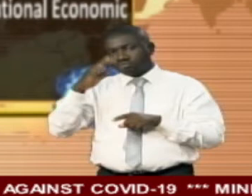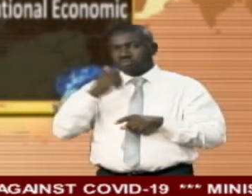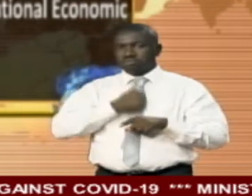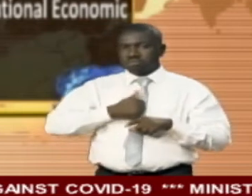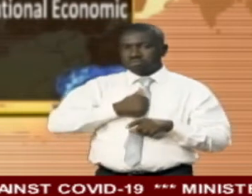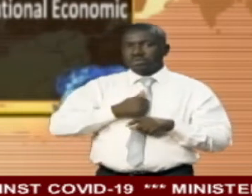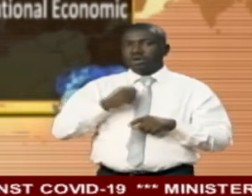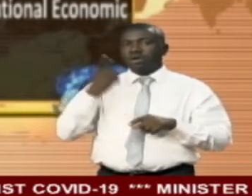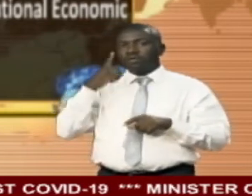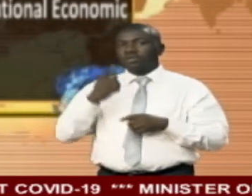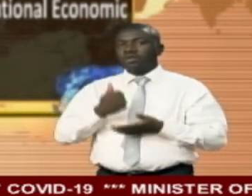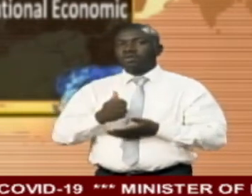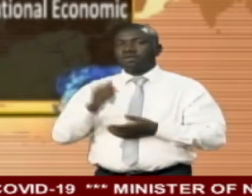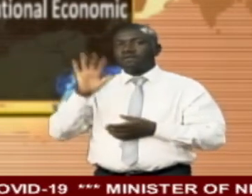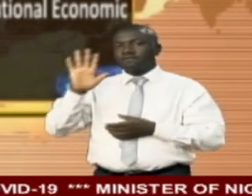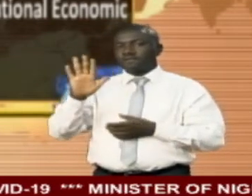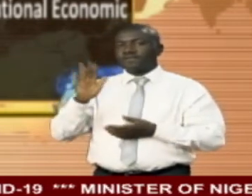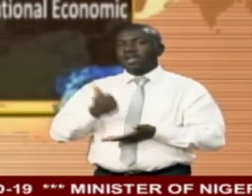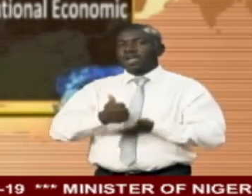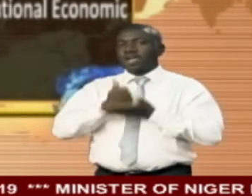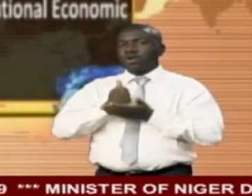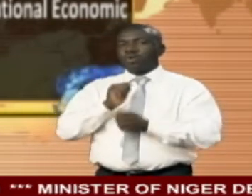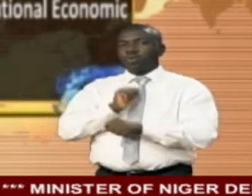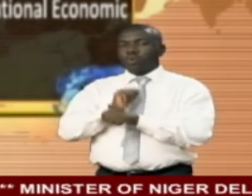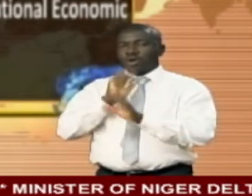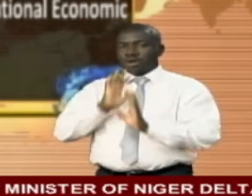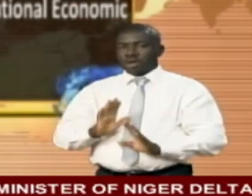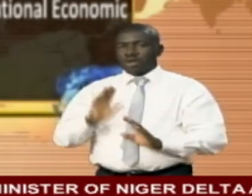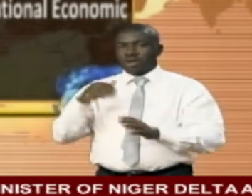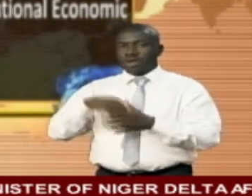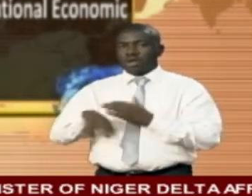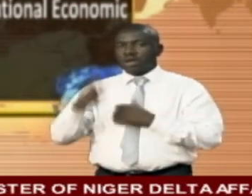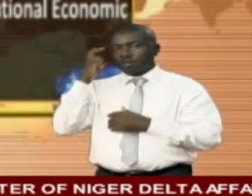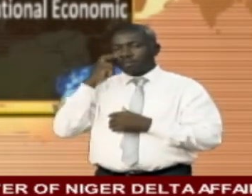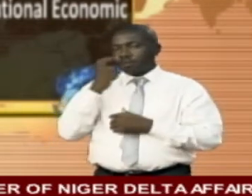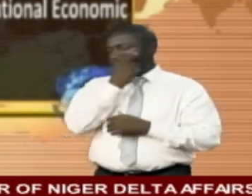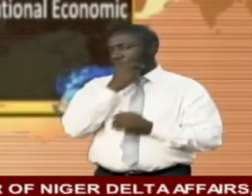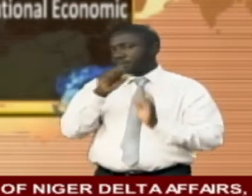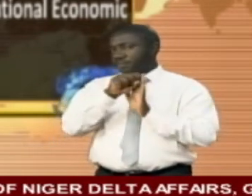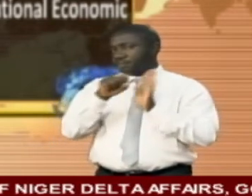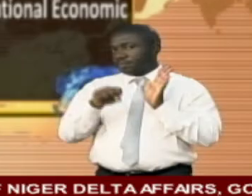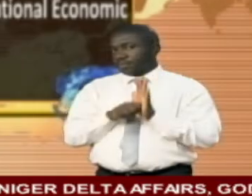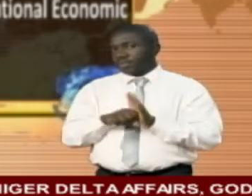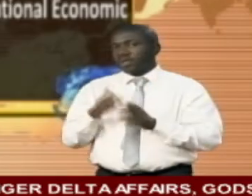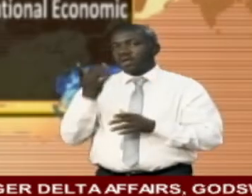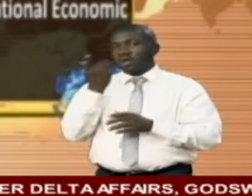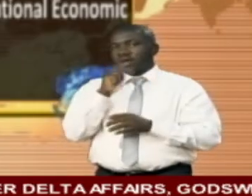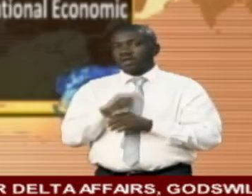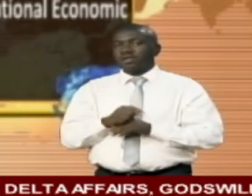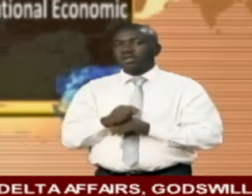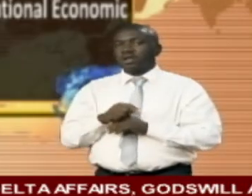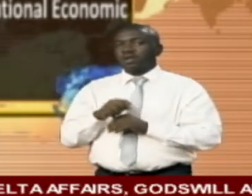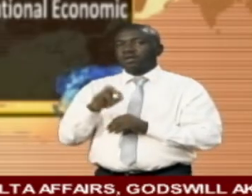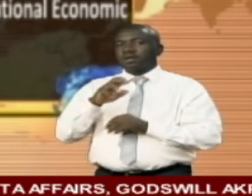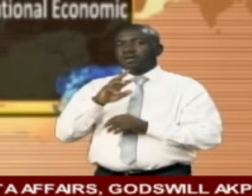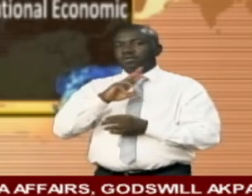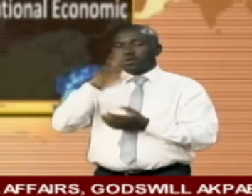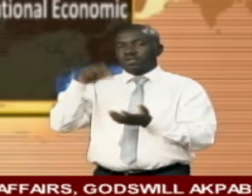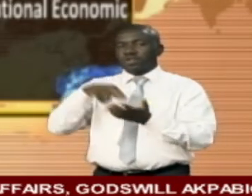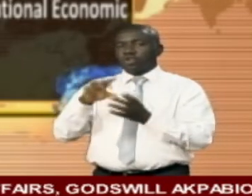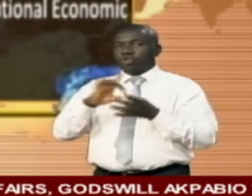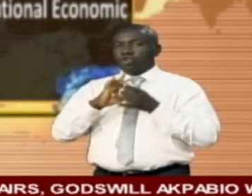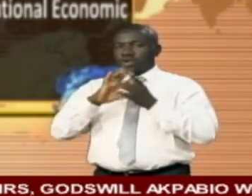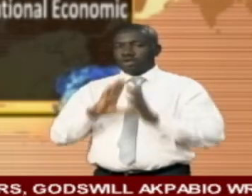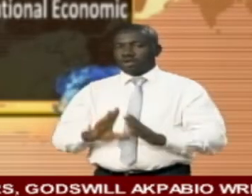workers on Wednesday in Borno State by Boko Haram insurgents. The resident and humanitarian coordinator of the United Nations system in